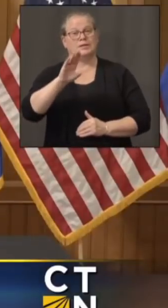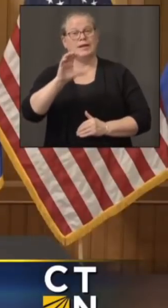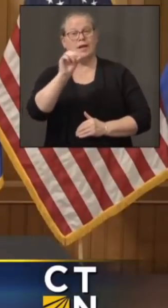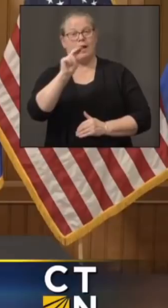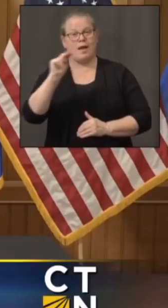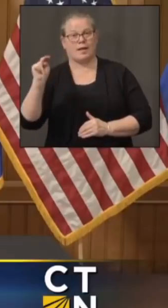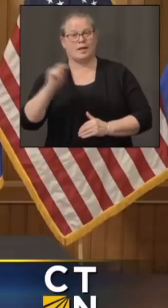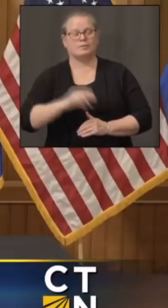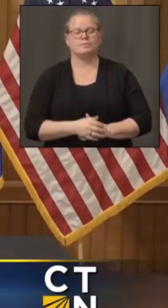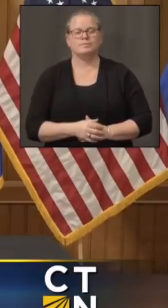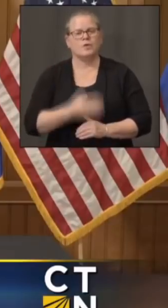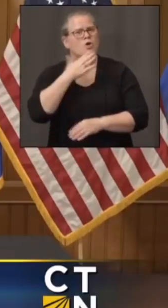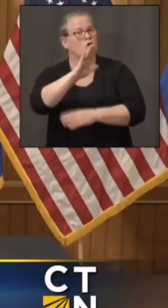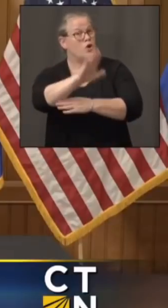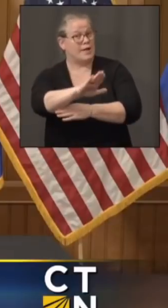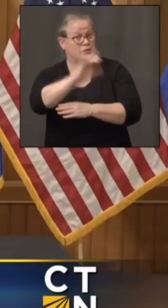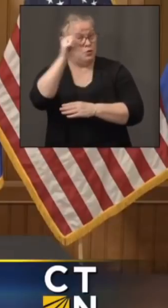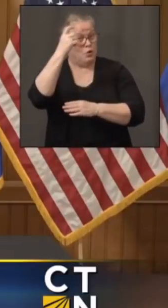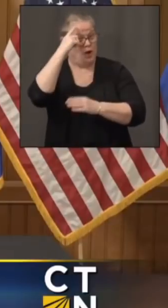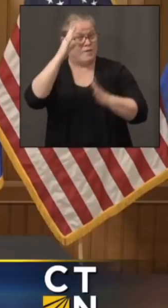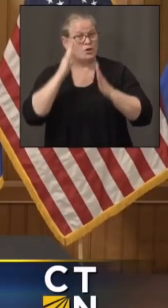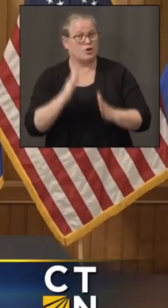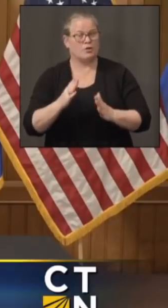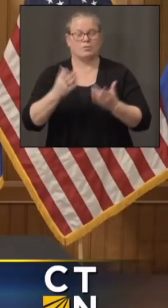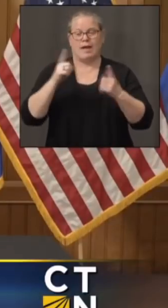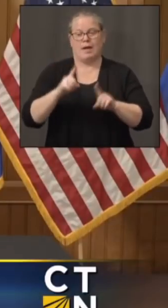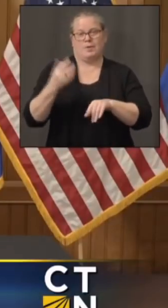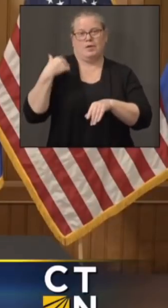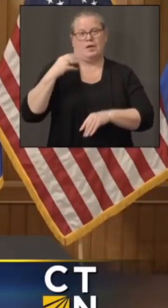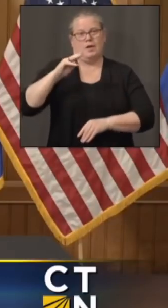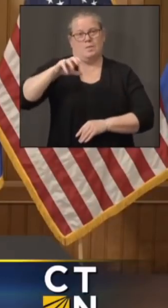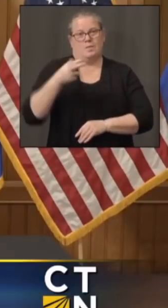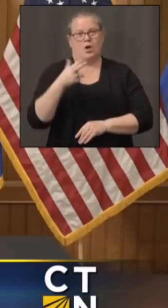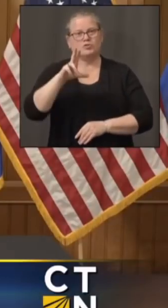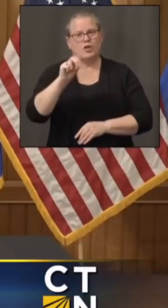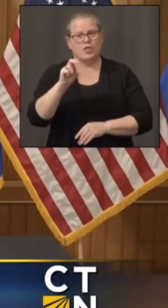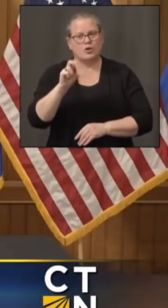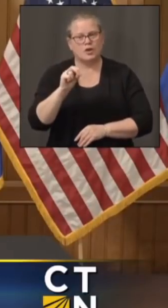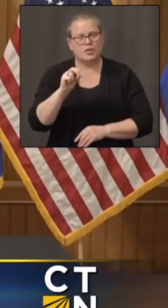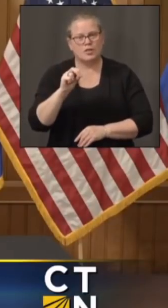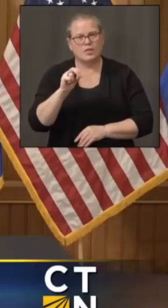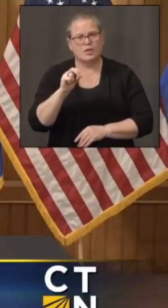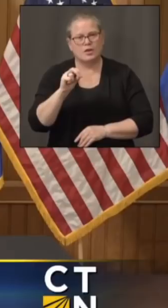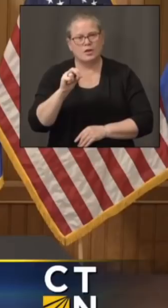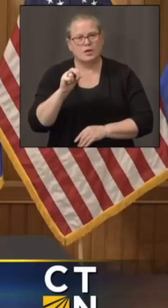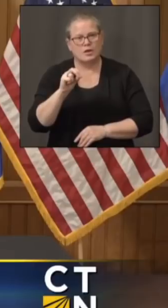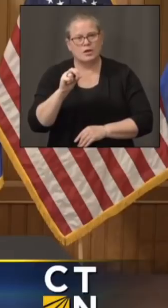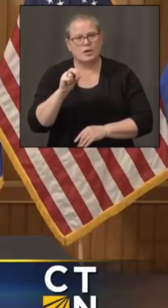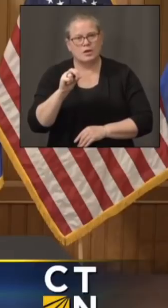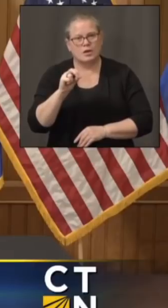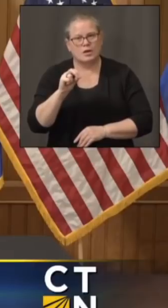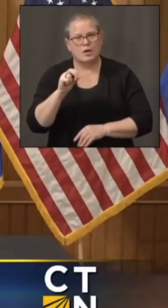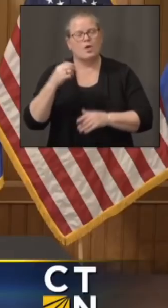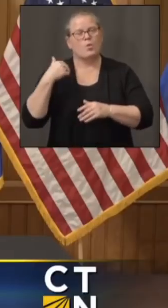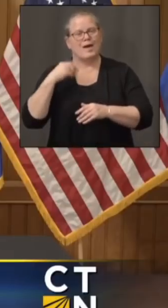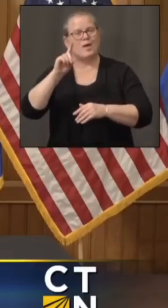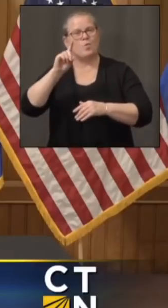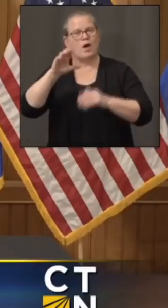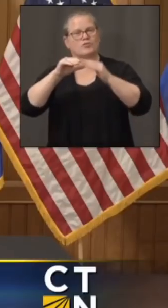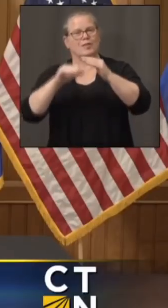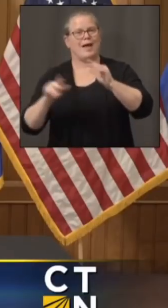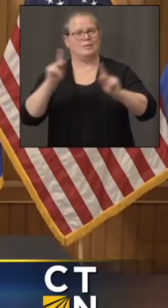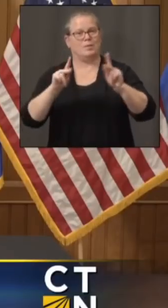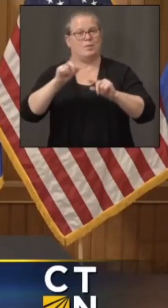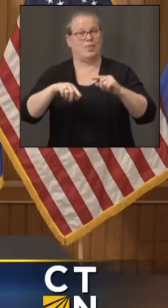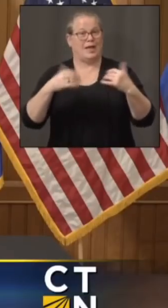Good afternoon, Governor. On March 30th, our hospitalization rate was 517. That's 100 less people than it is today. Of course, we were